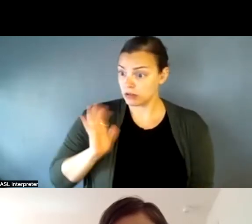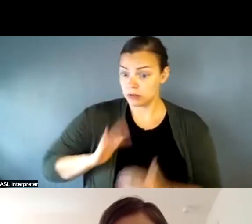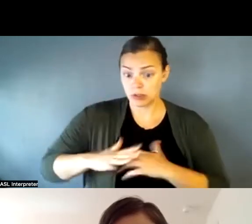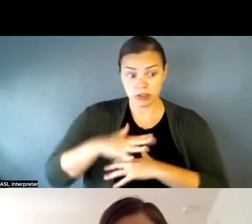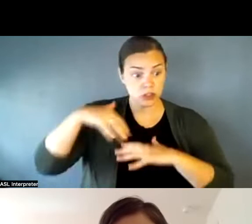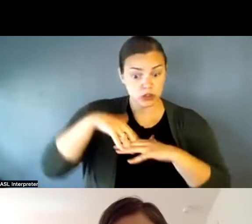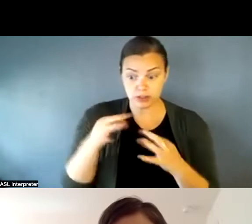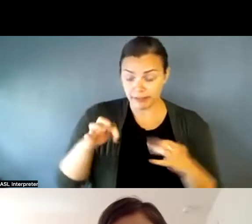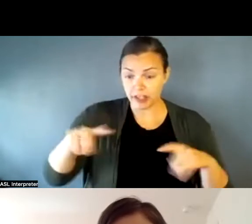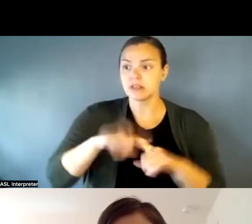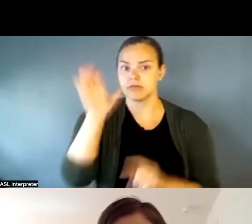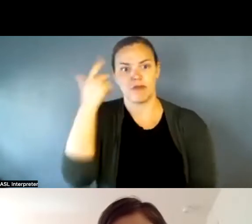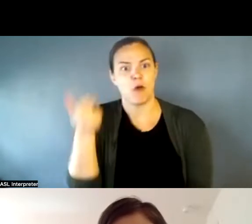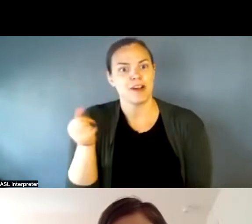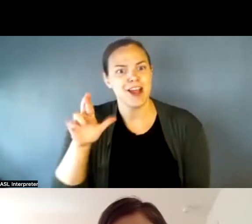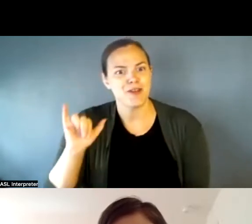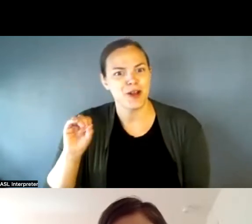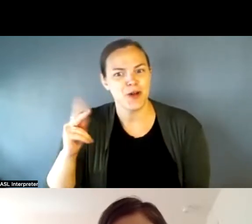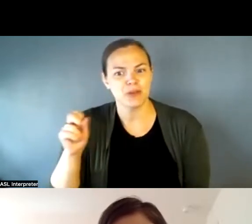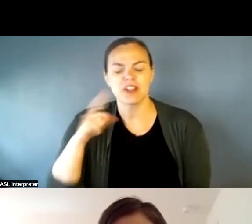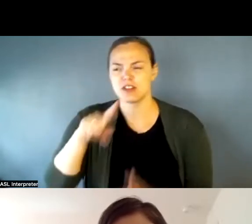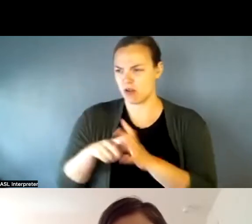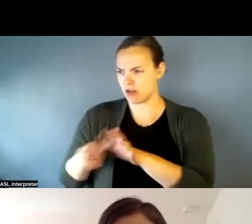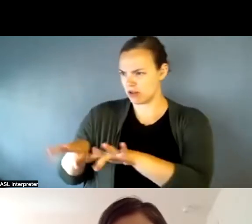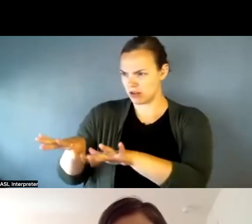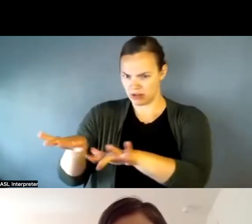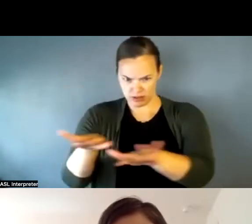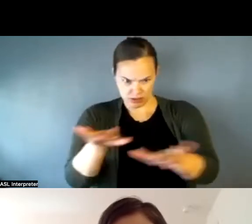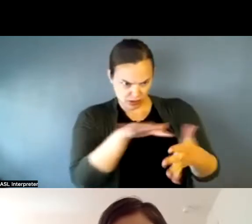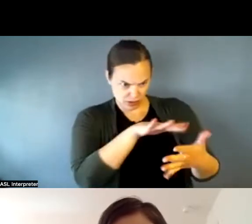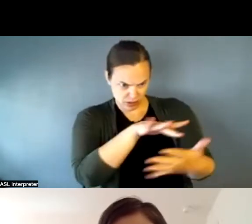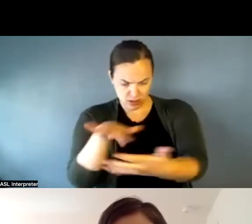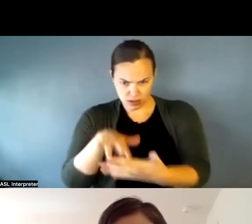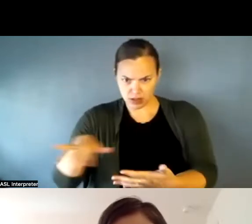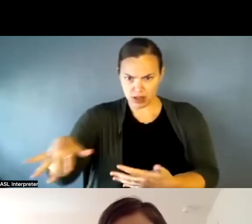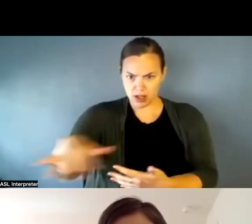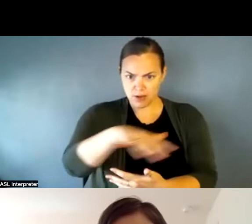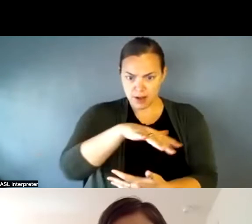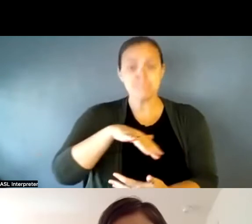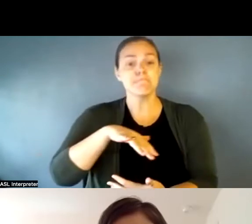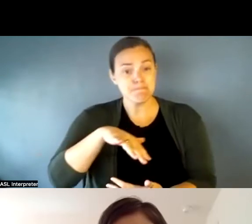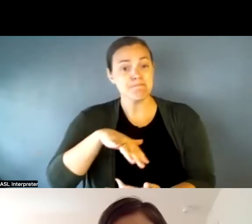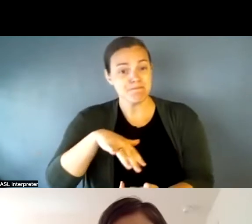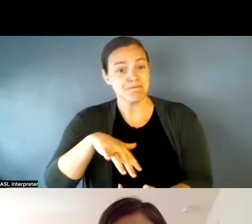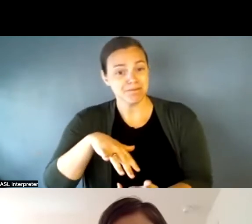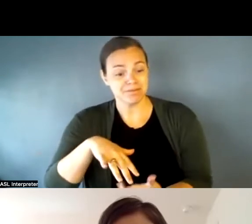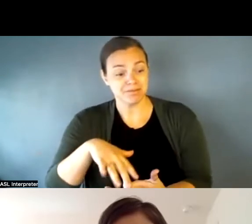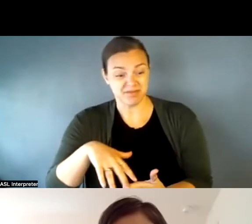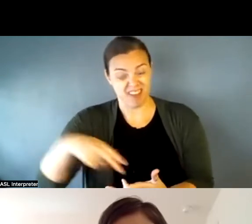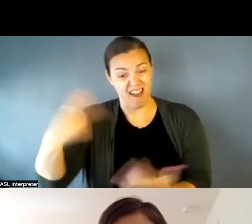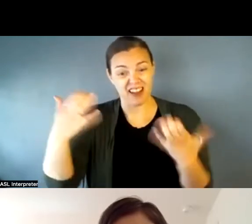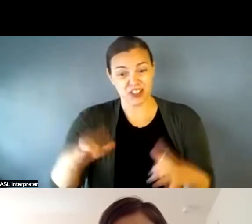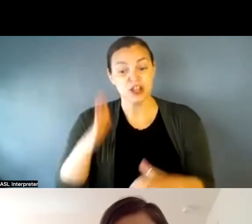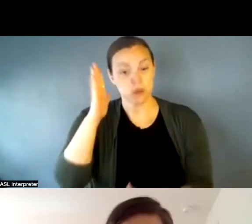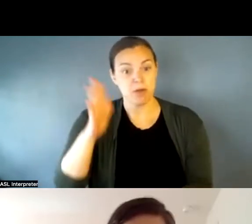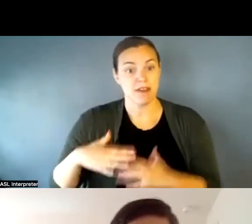then start surveying the area. And there might be that was a native plant field in the past. So the